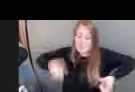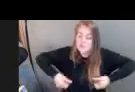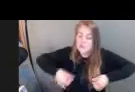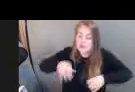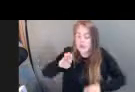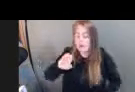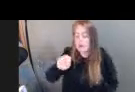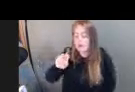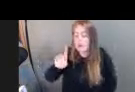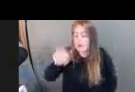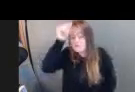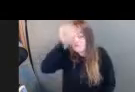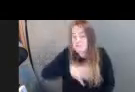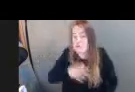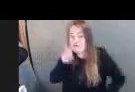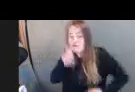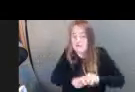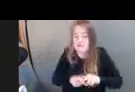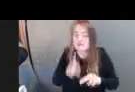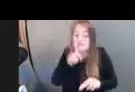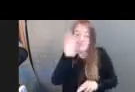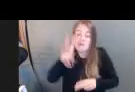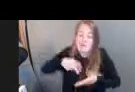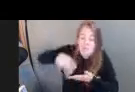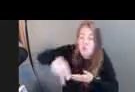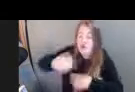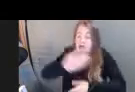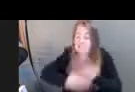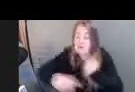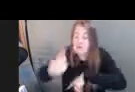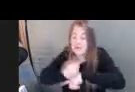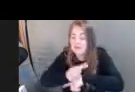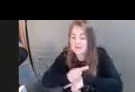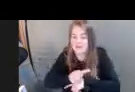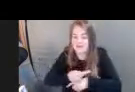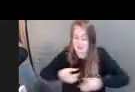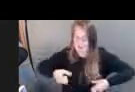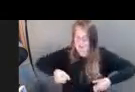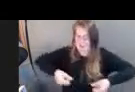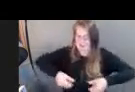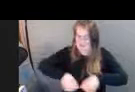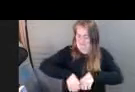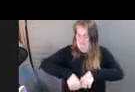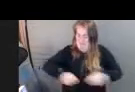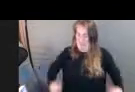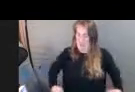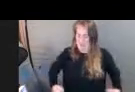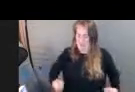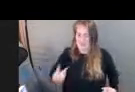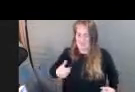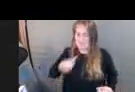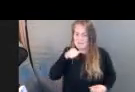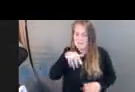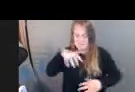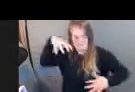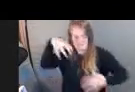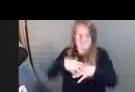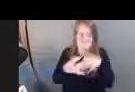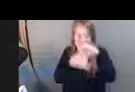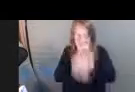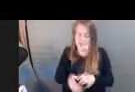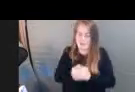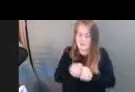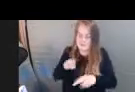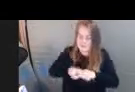wheelchair bound man says he'll walk someday. Wheelchair bound? The last time I checked, I wasn't bound physically to my chair